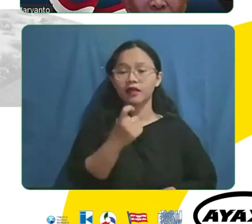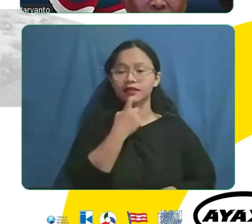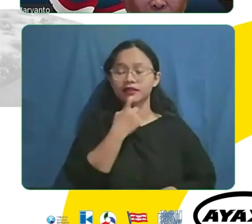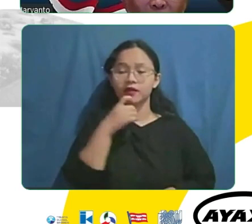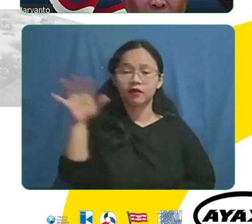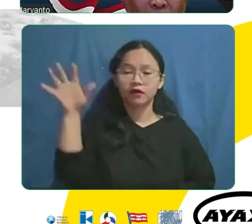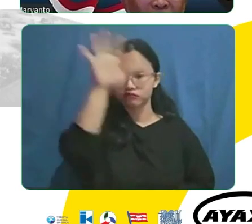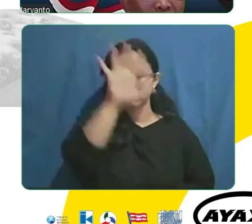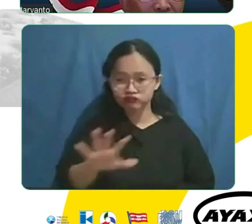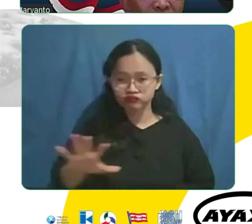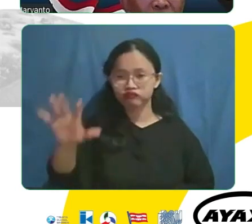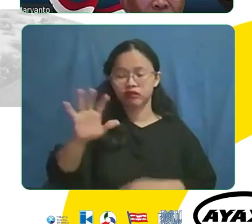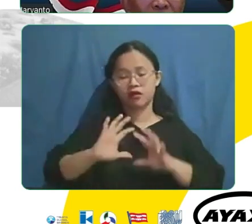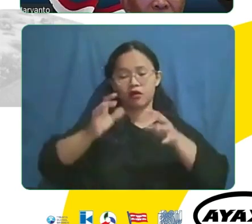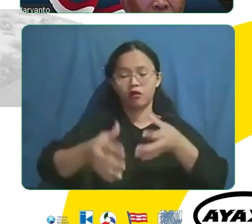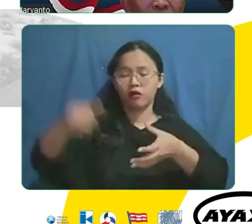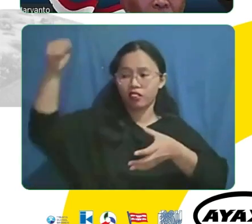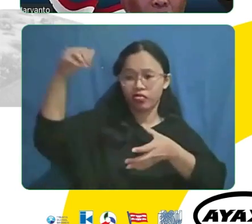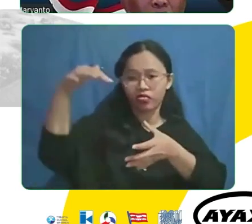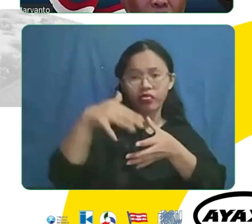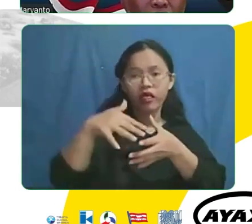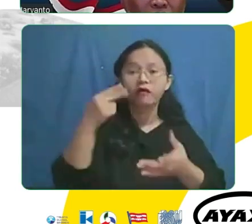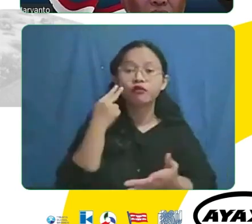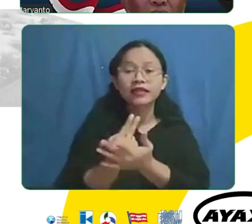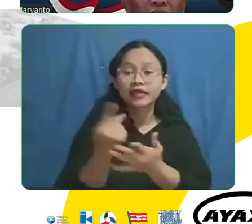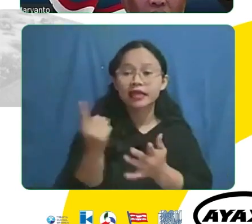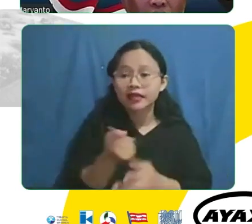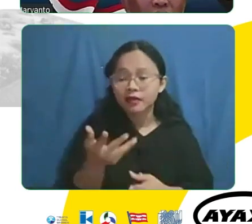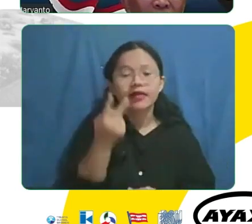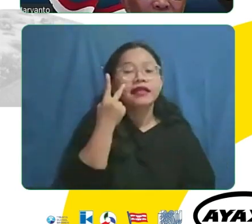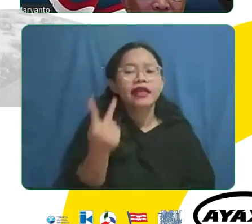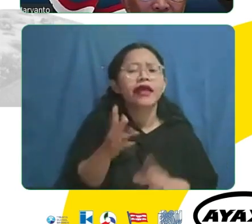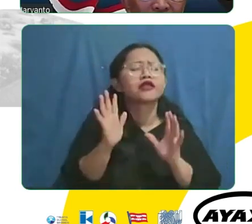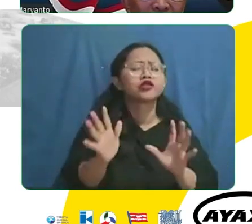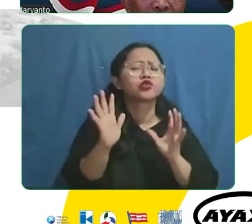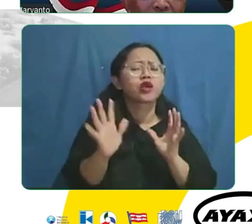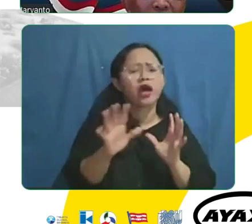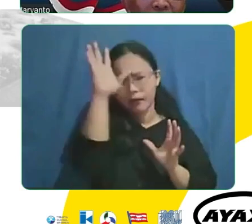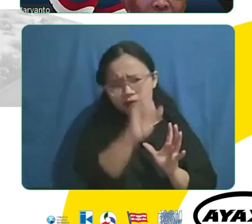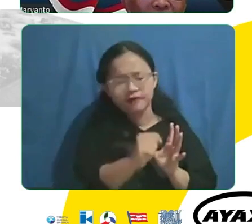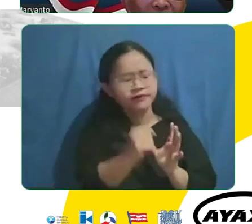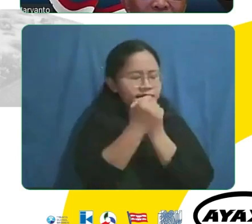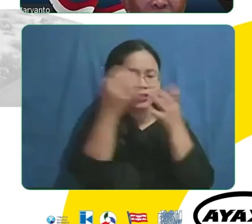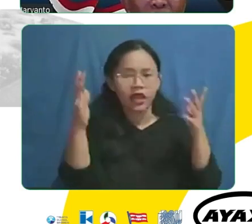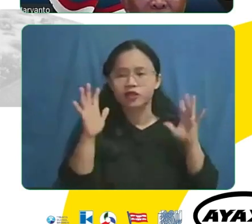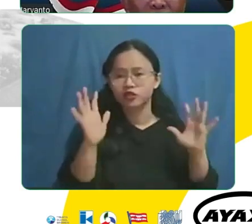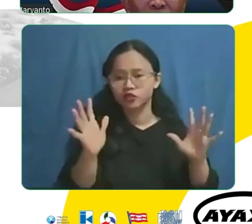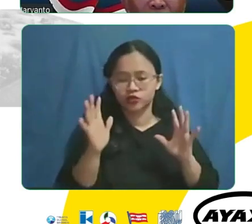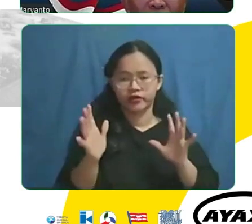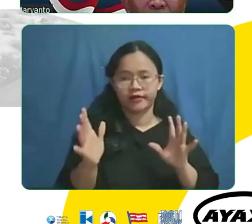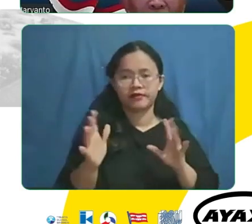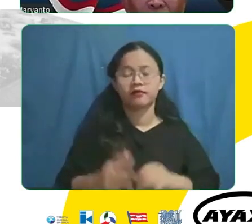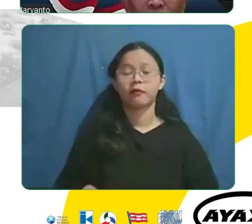be extinct. Whatever we do now is too late. Less than half of the